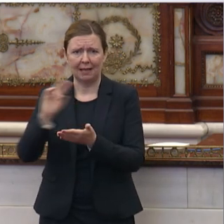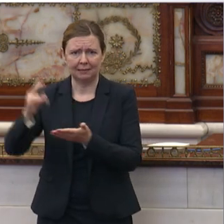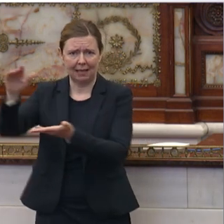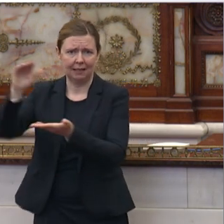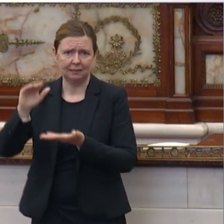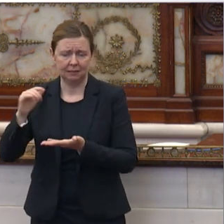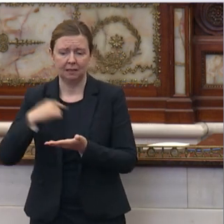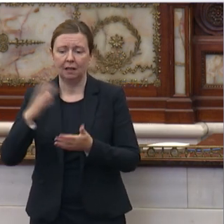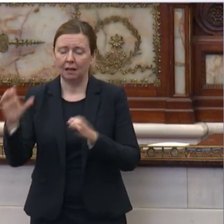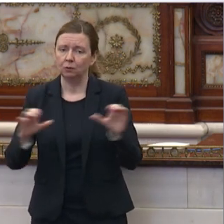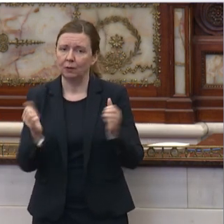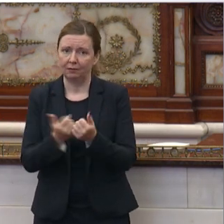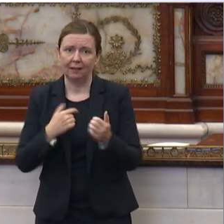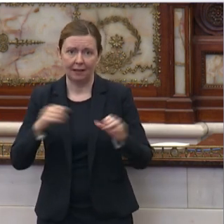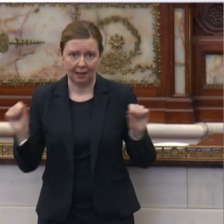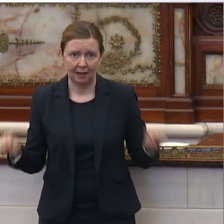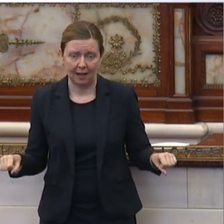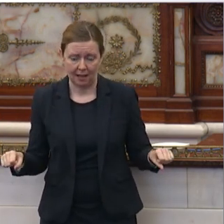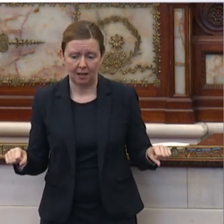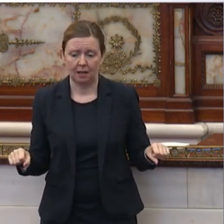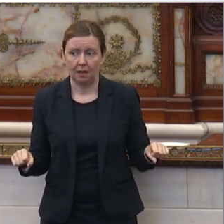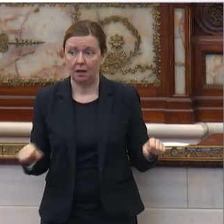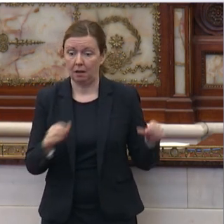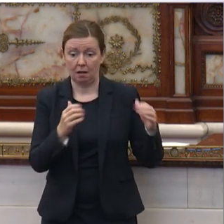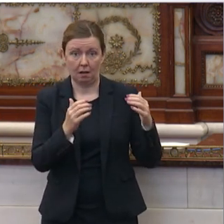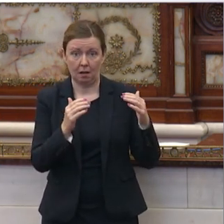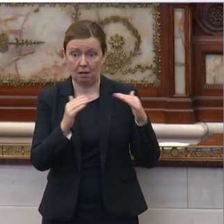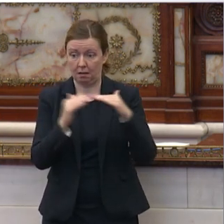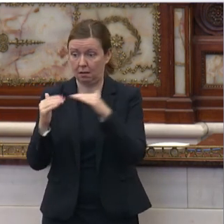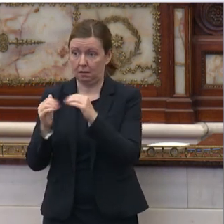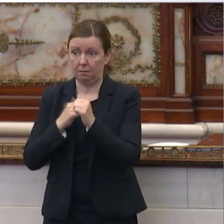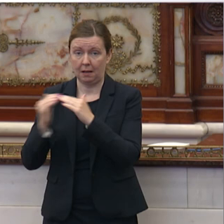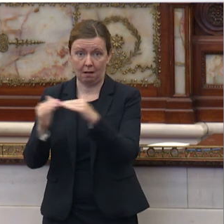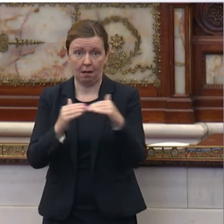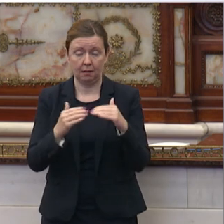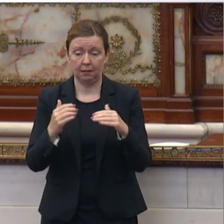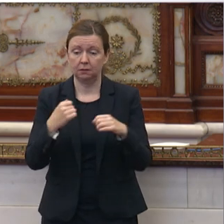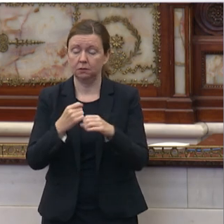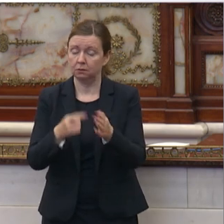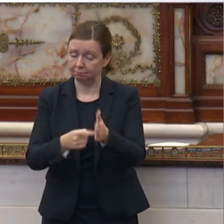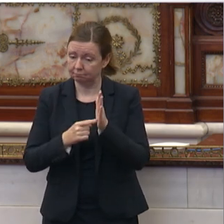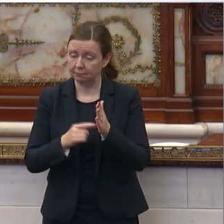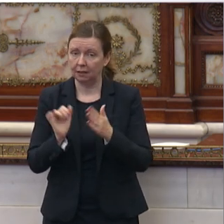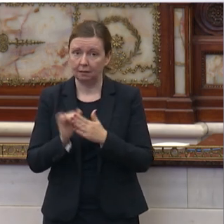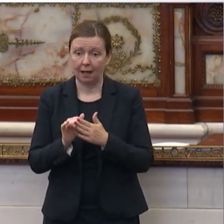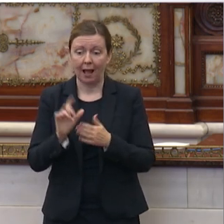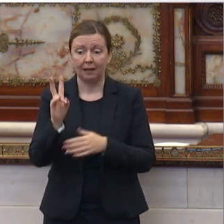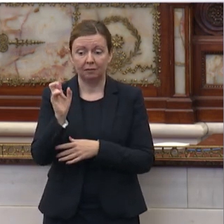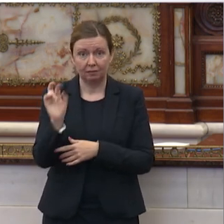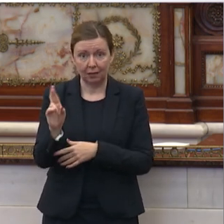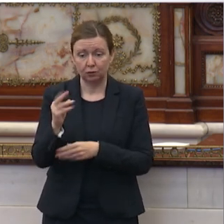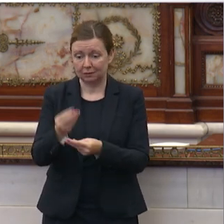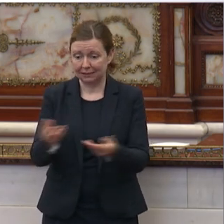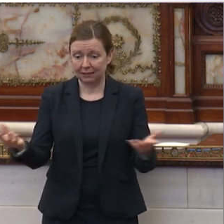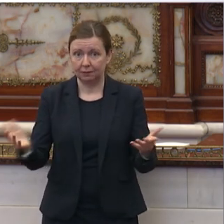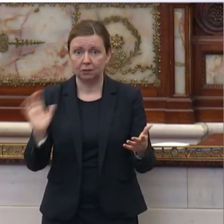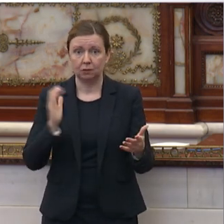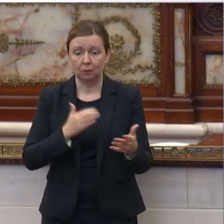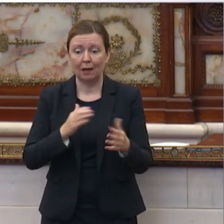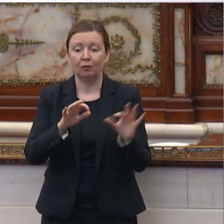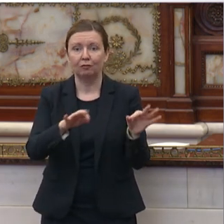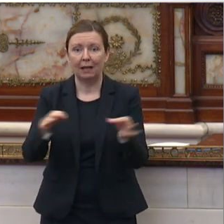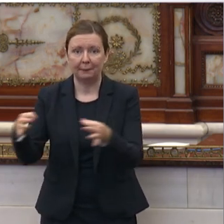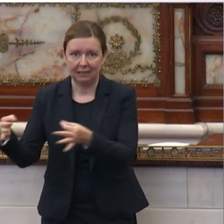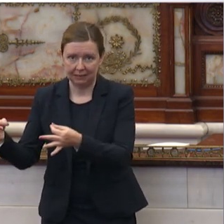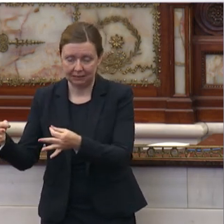and I will do everything that I can along with my council colleagues to insist that these vouchers be given to our